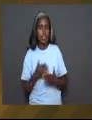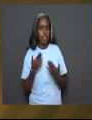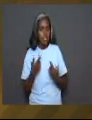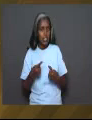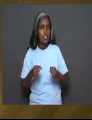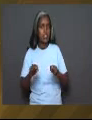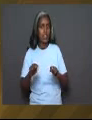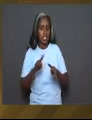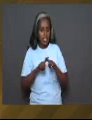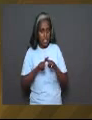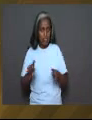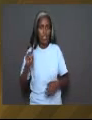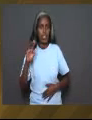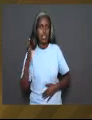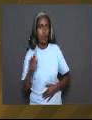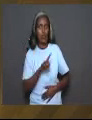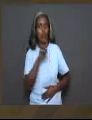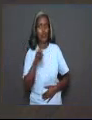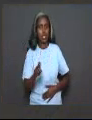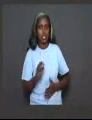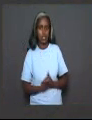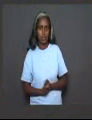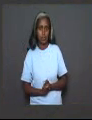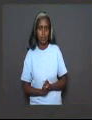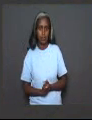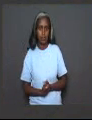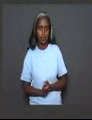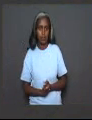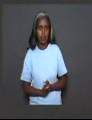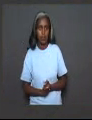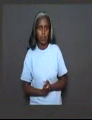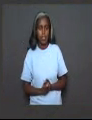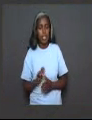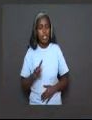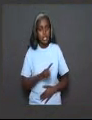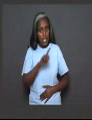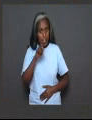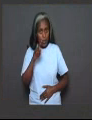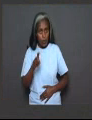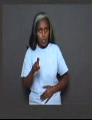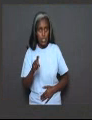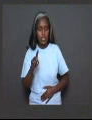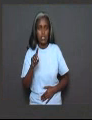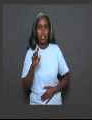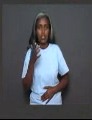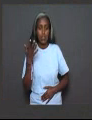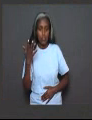try a different type of question. The equation